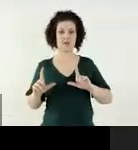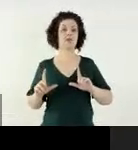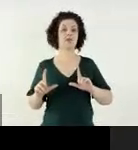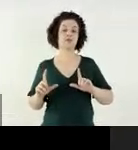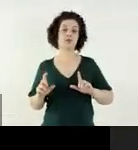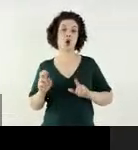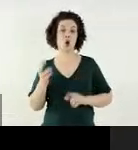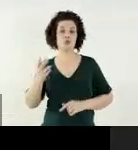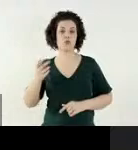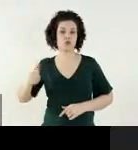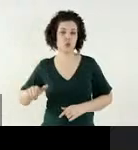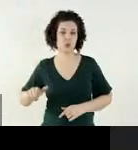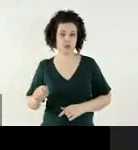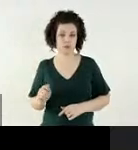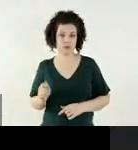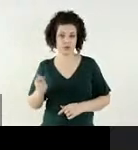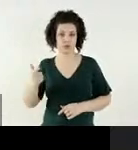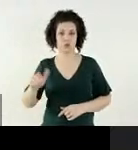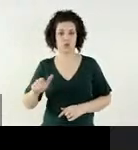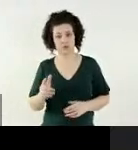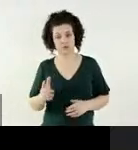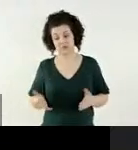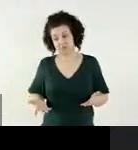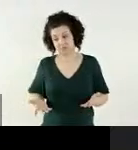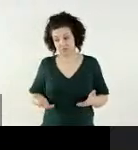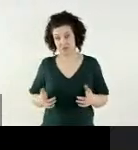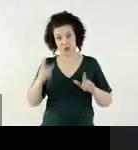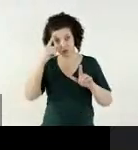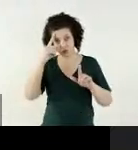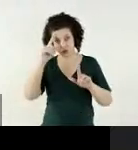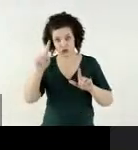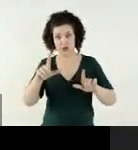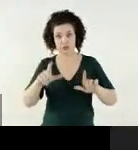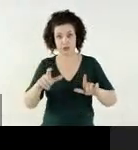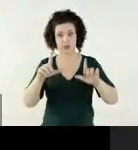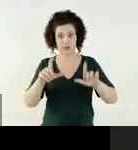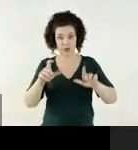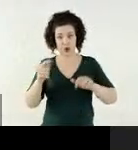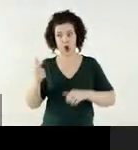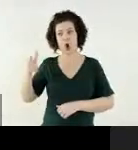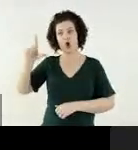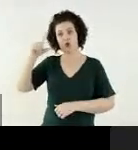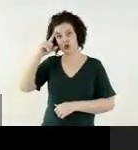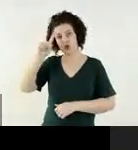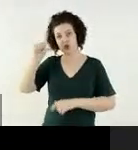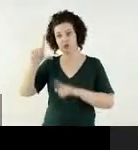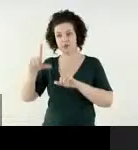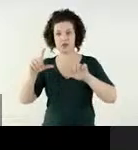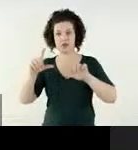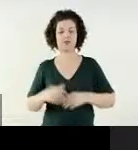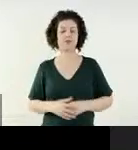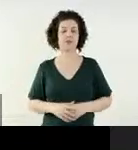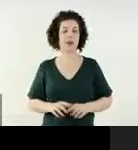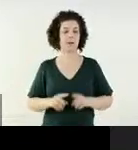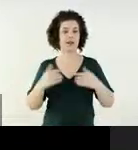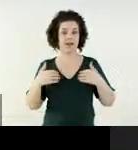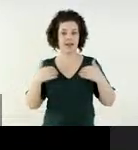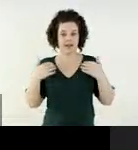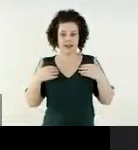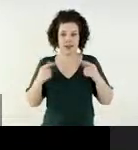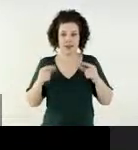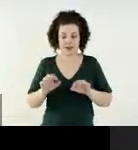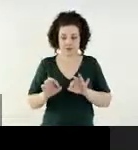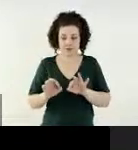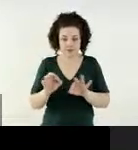really been part of the joy for me of this project is to tease out the connecting sort of tissue between